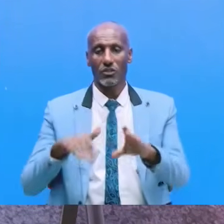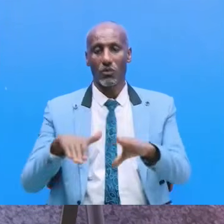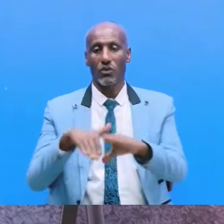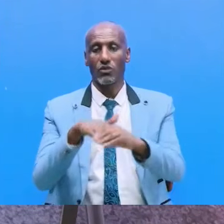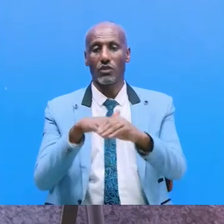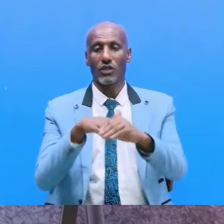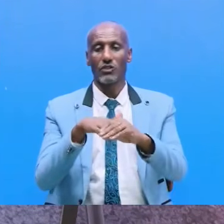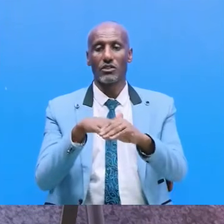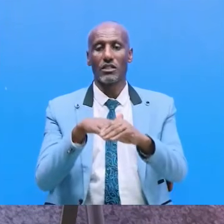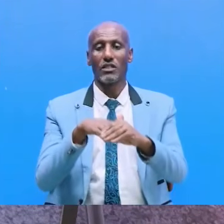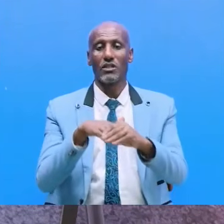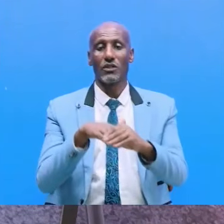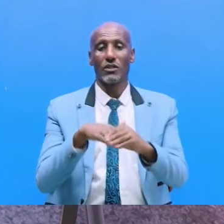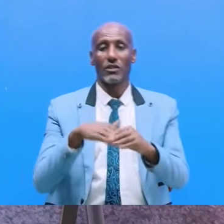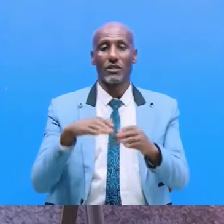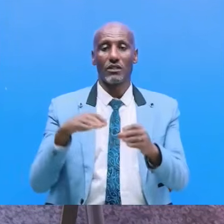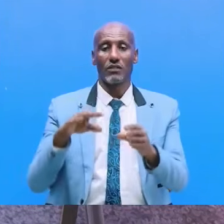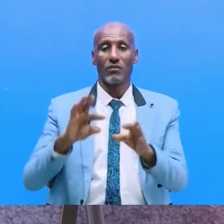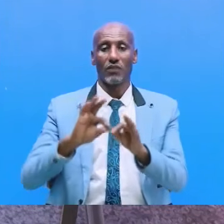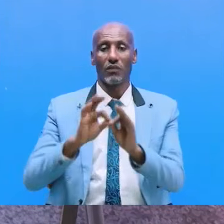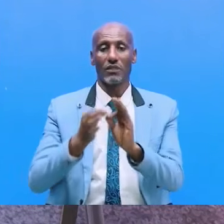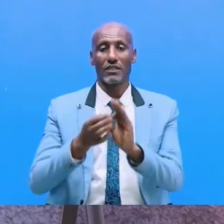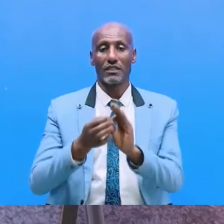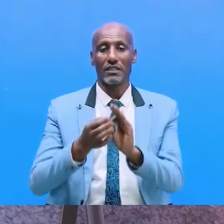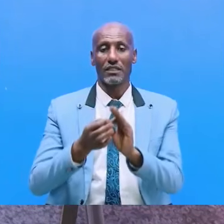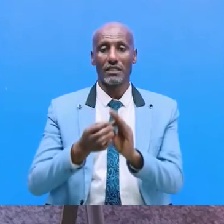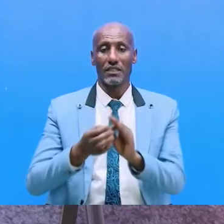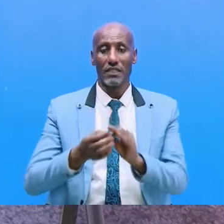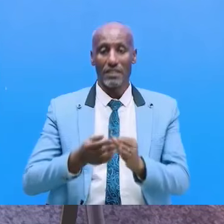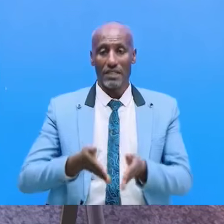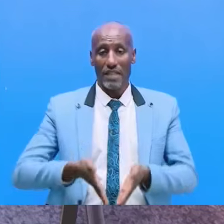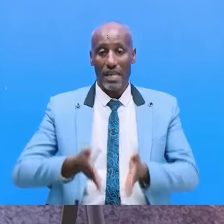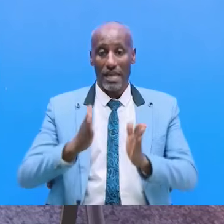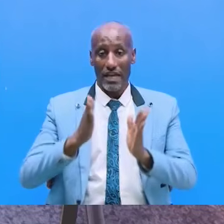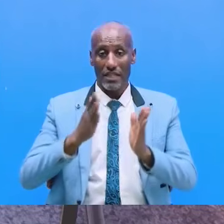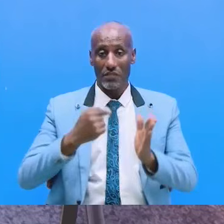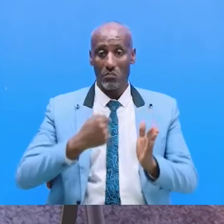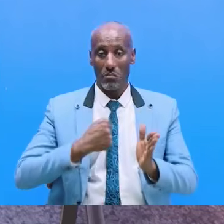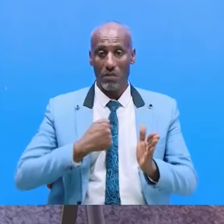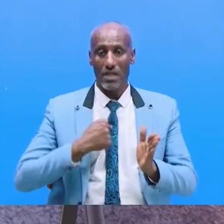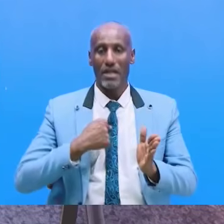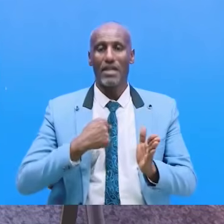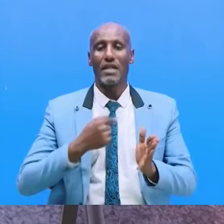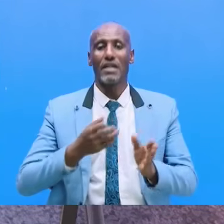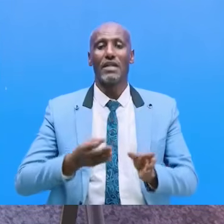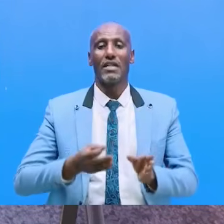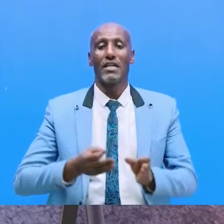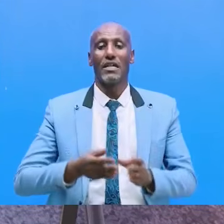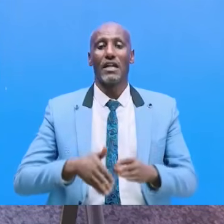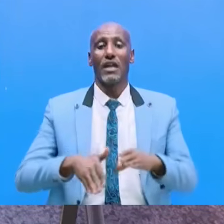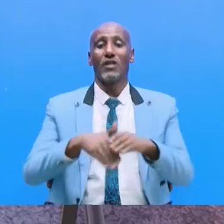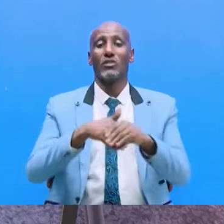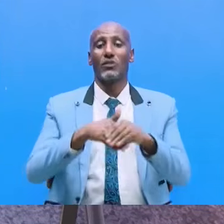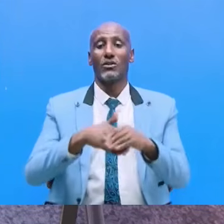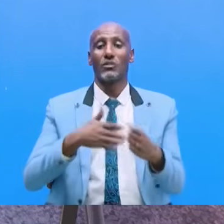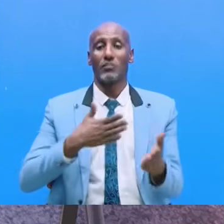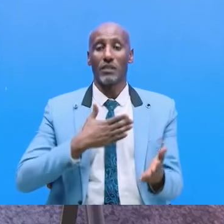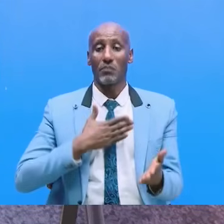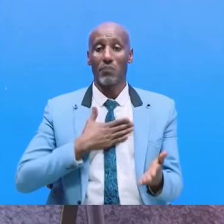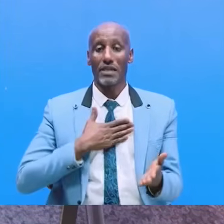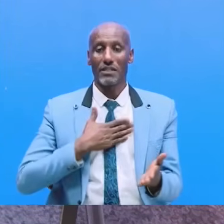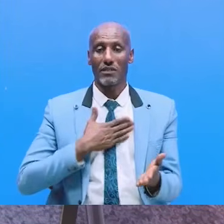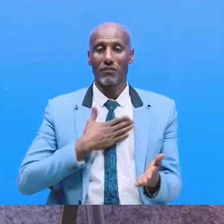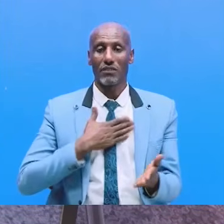or vocabularies like, let me introduce myself. For example, let me introduce